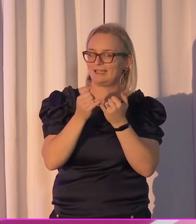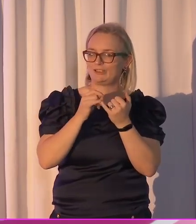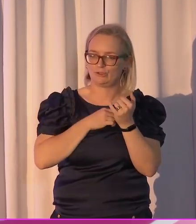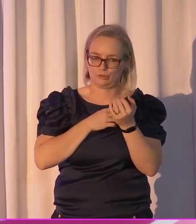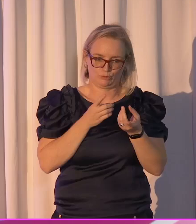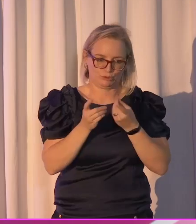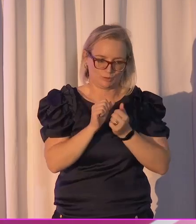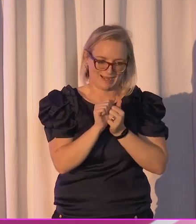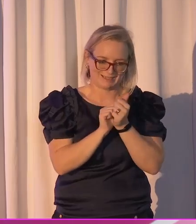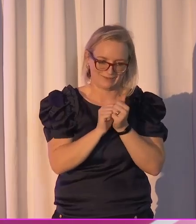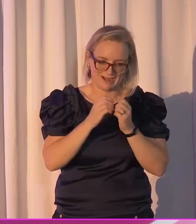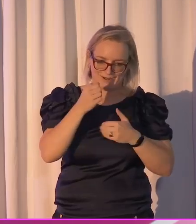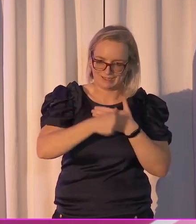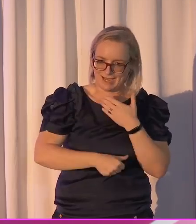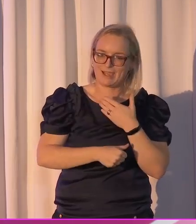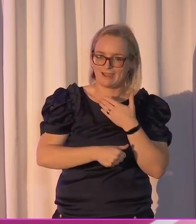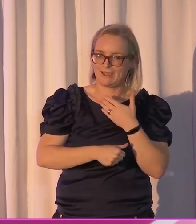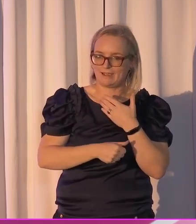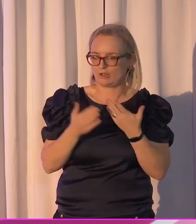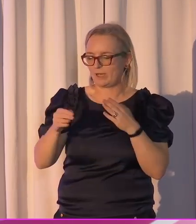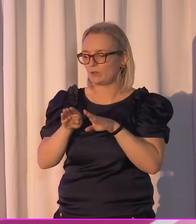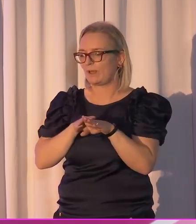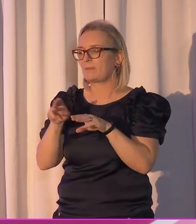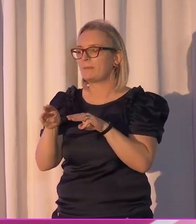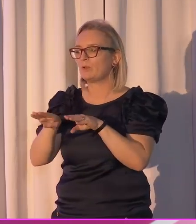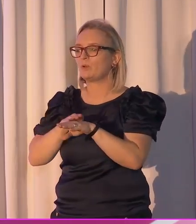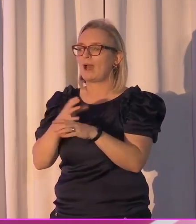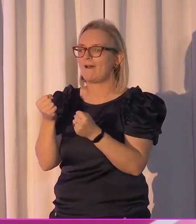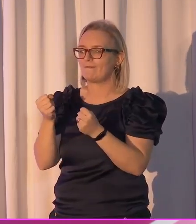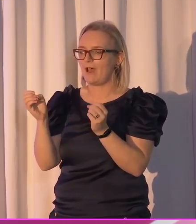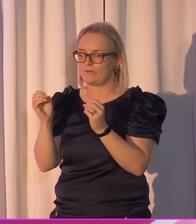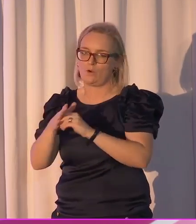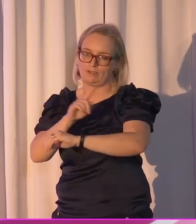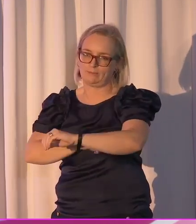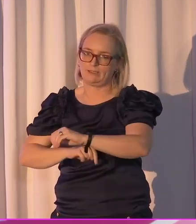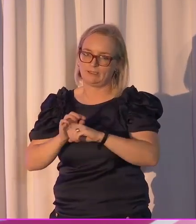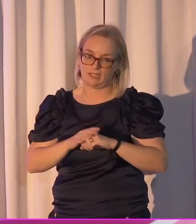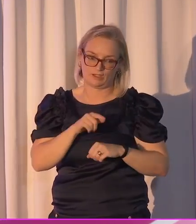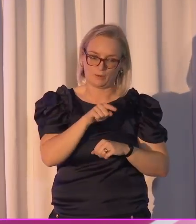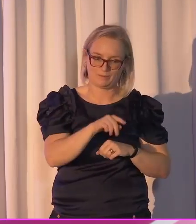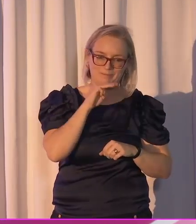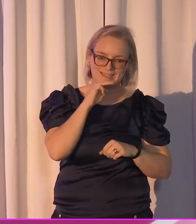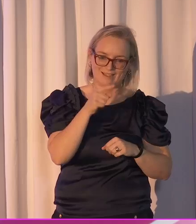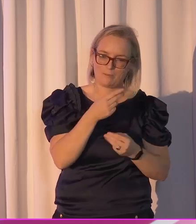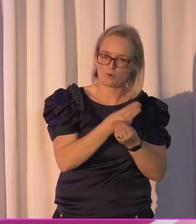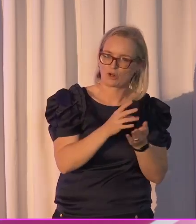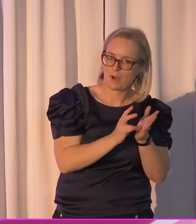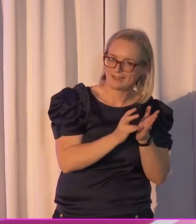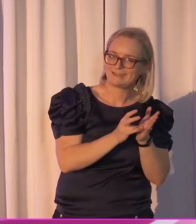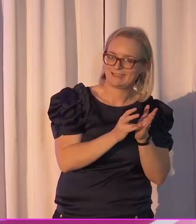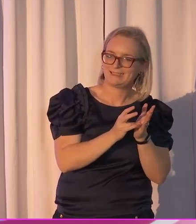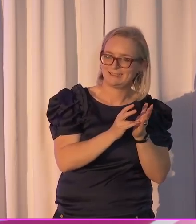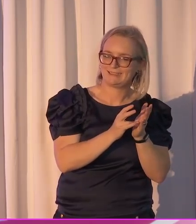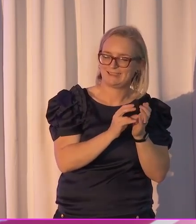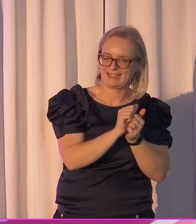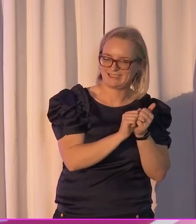physical exercise than those without disabilities. In addition, their leisure time tends to be of a poorer quality, with